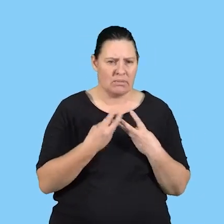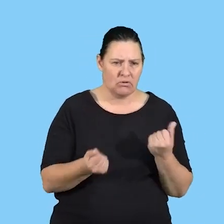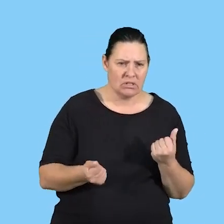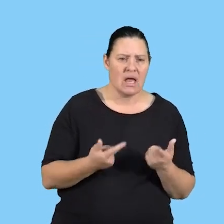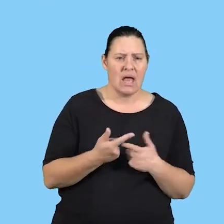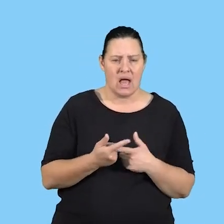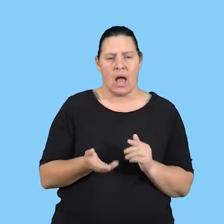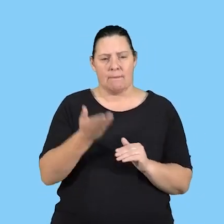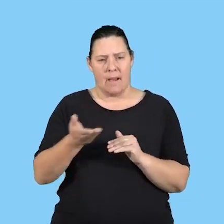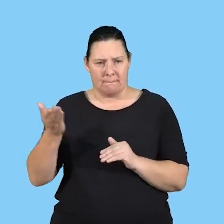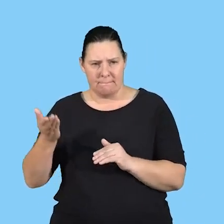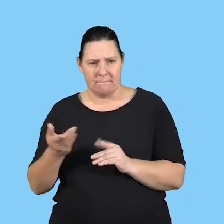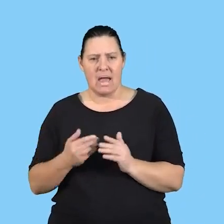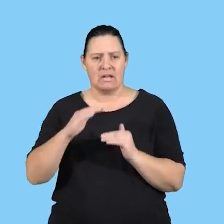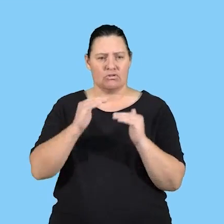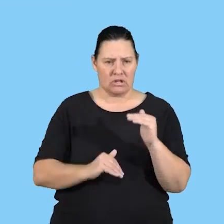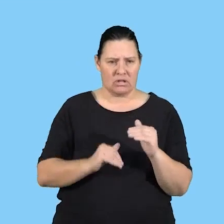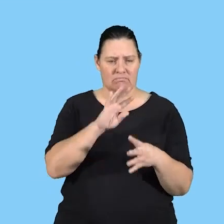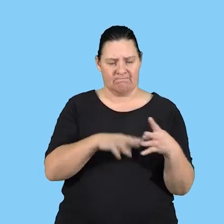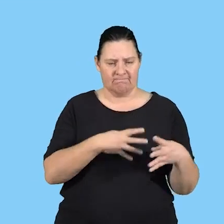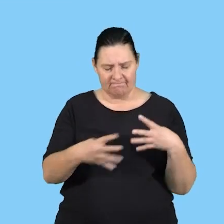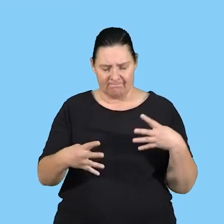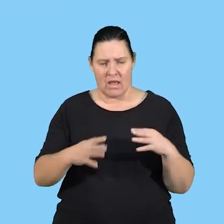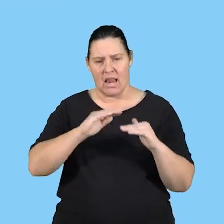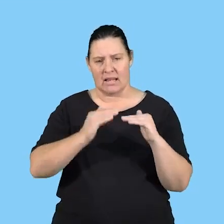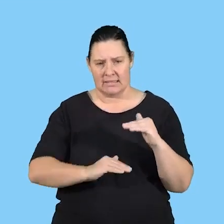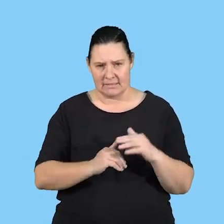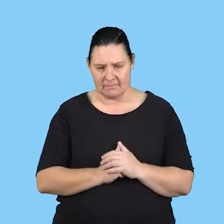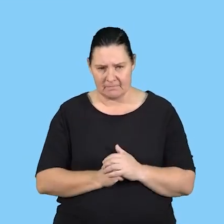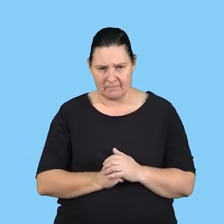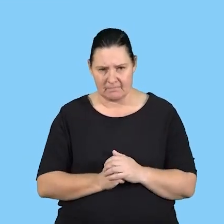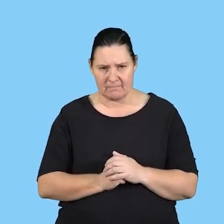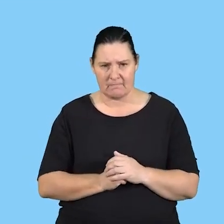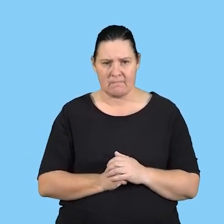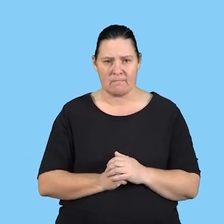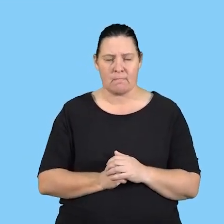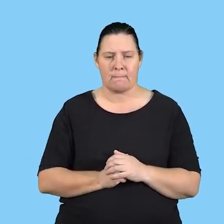reduced the time for introduction to the periodic table of elements.